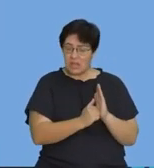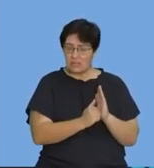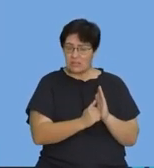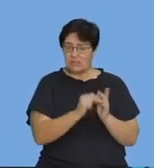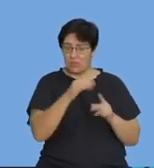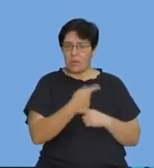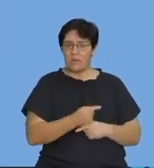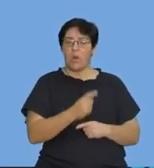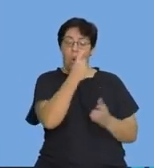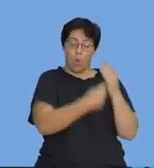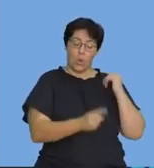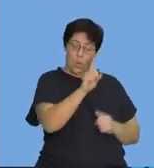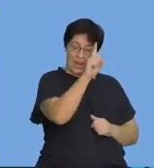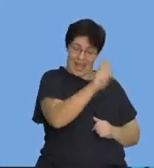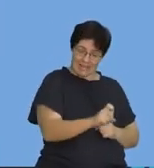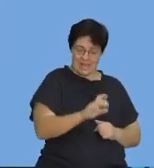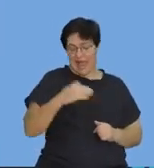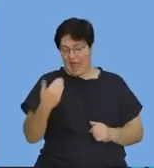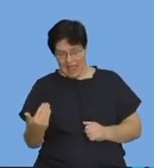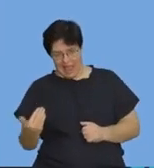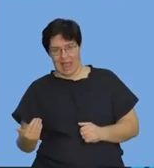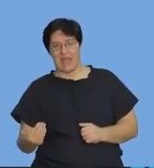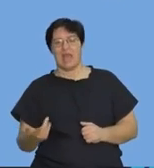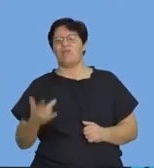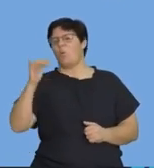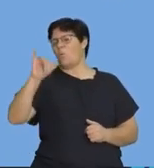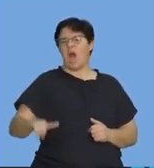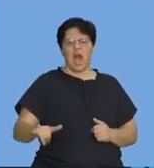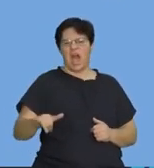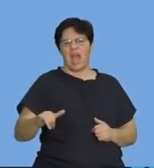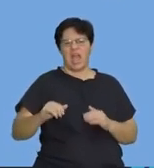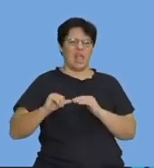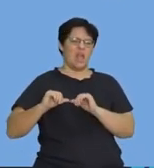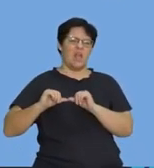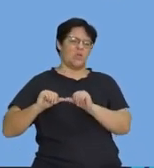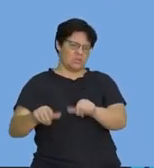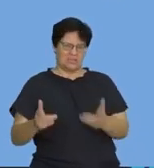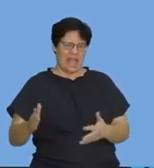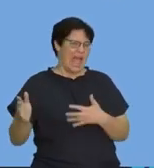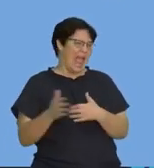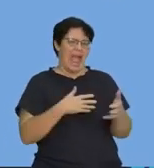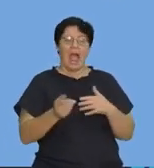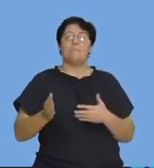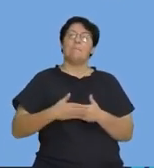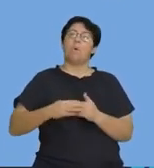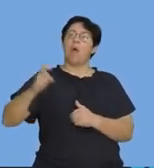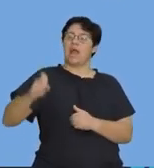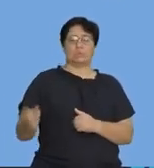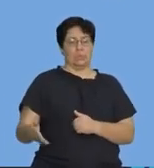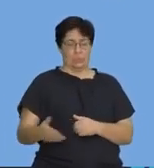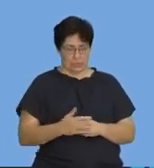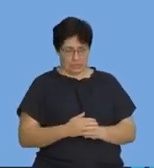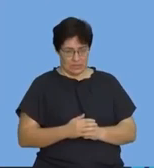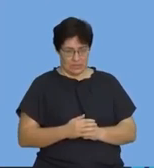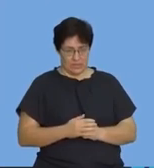only one x, and then on the other side, it's y and constants, not any other x, right? So that's what I mean when I